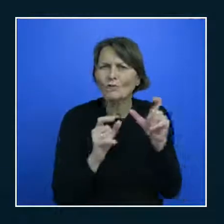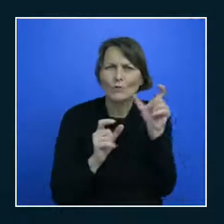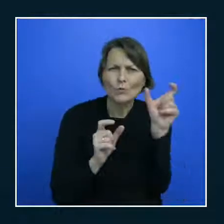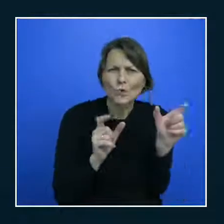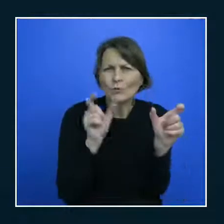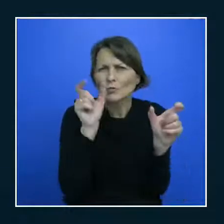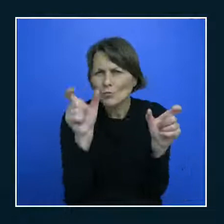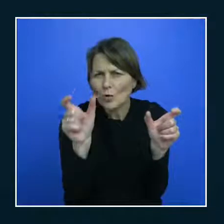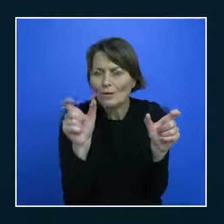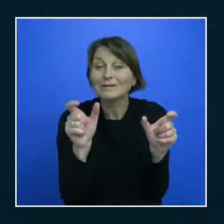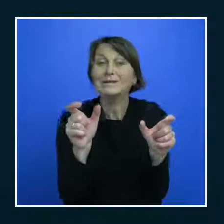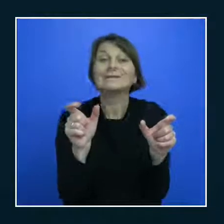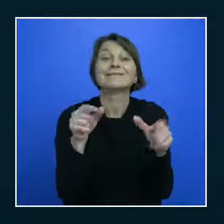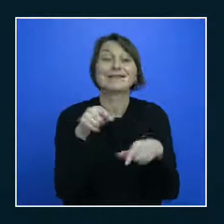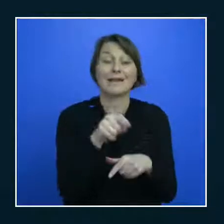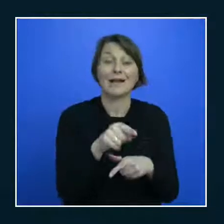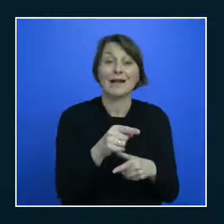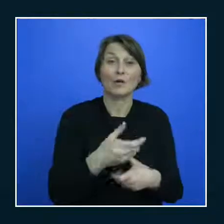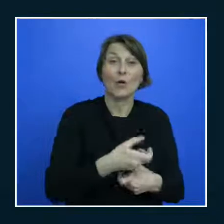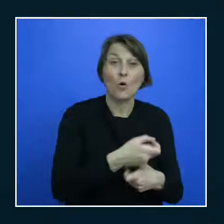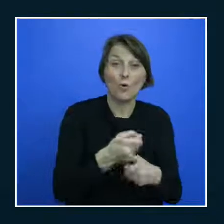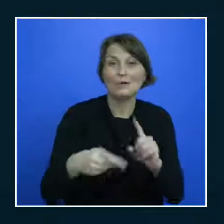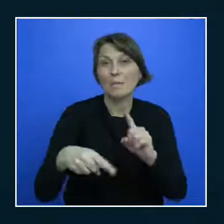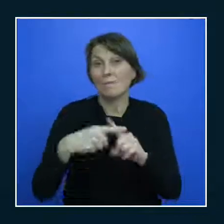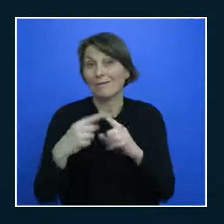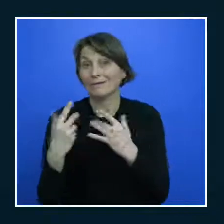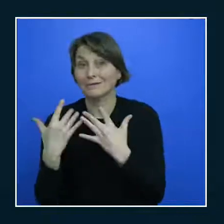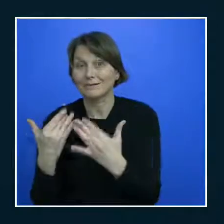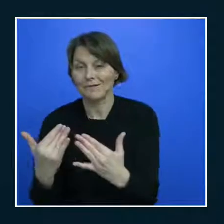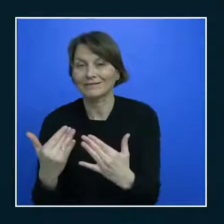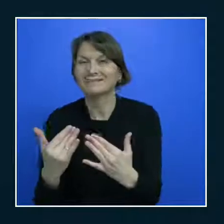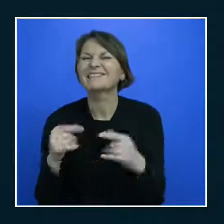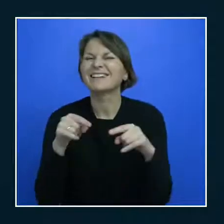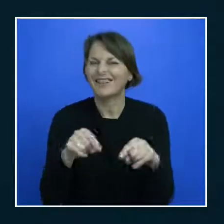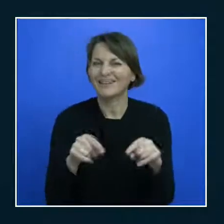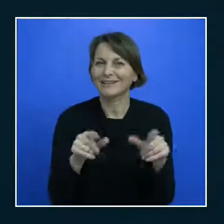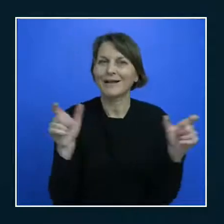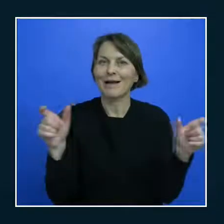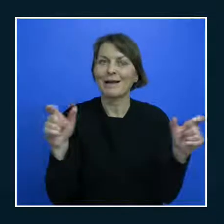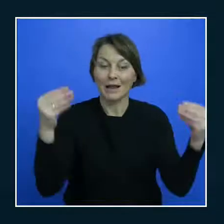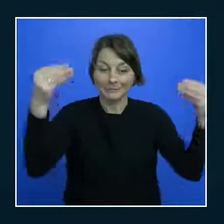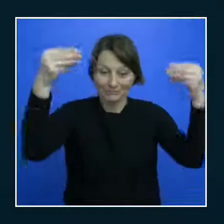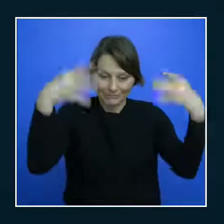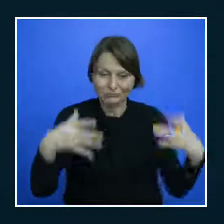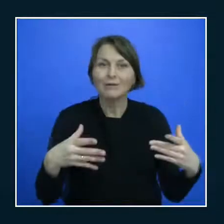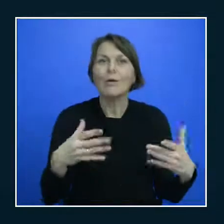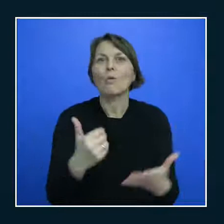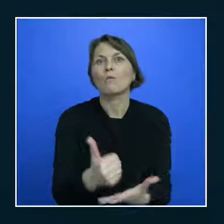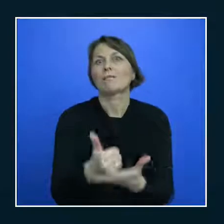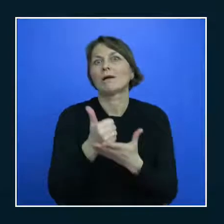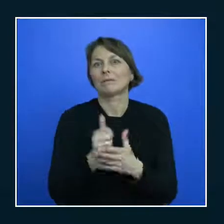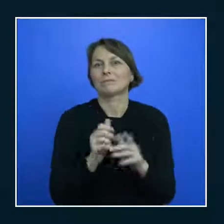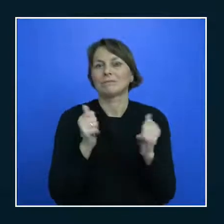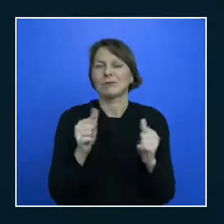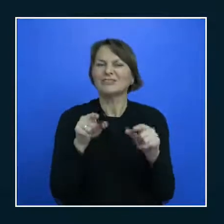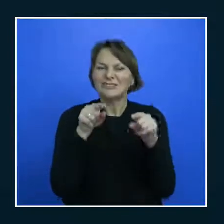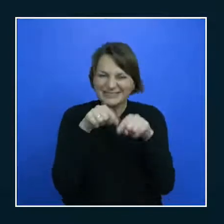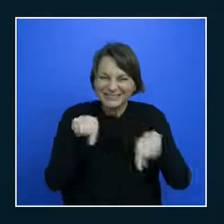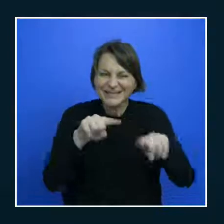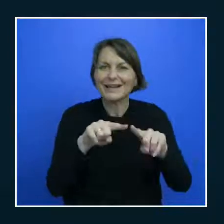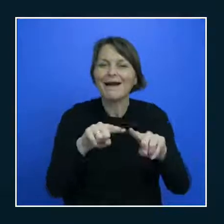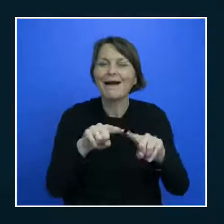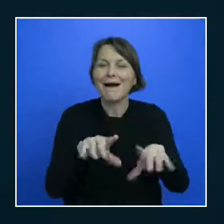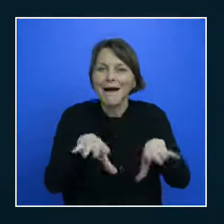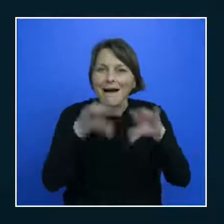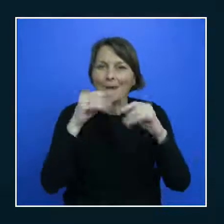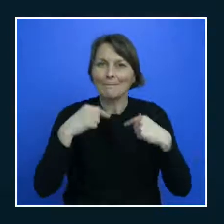results that way. So you're getting results that are actually useful because it understands what you mean, instead of just